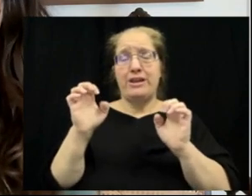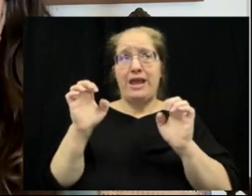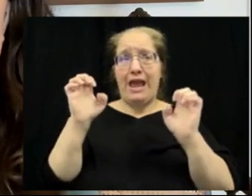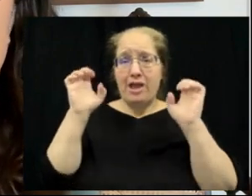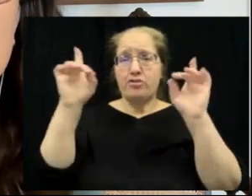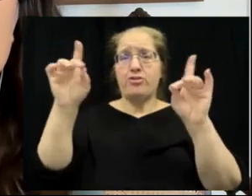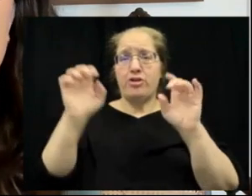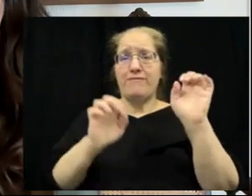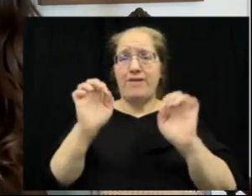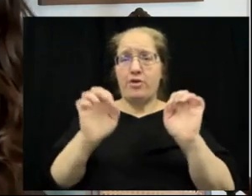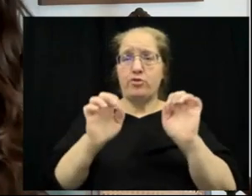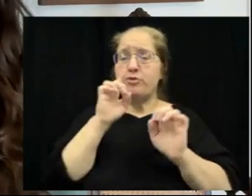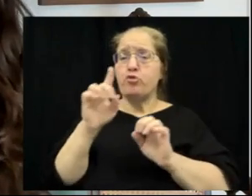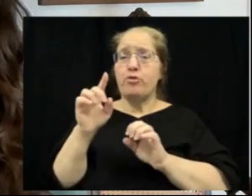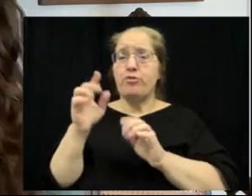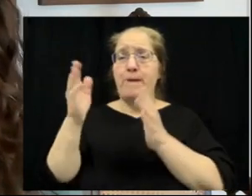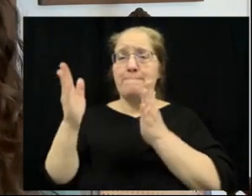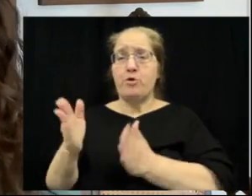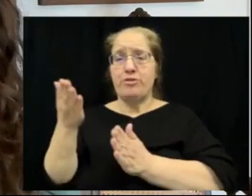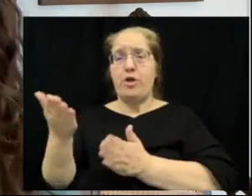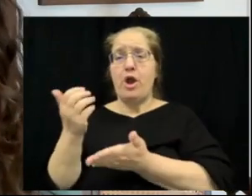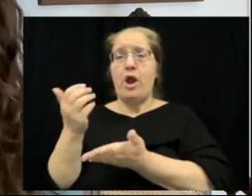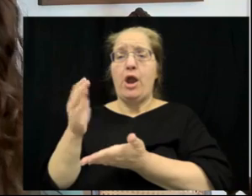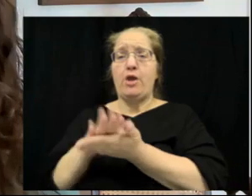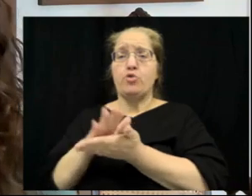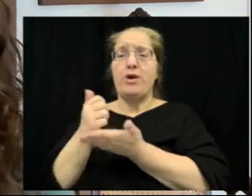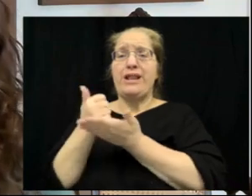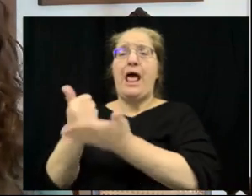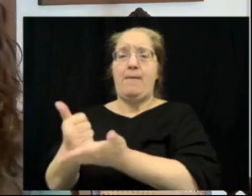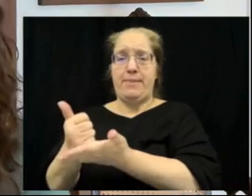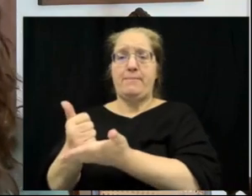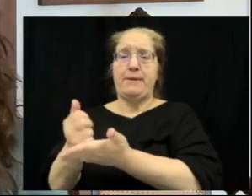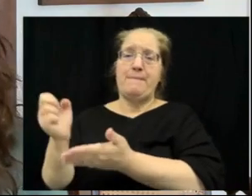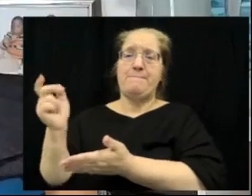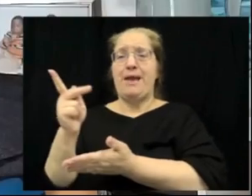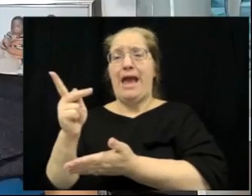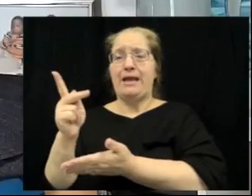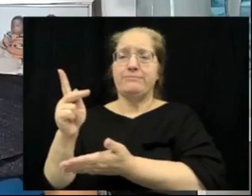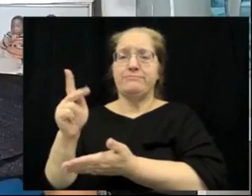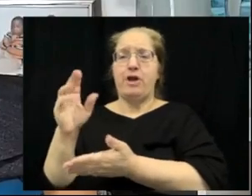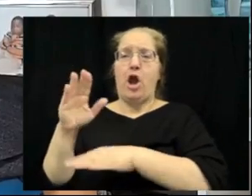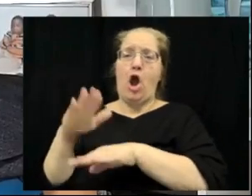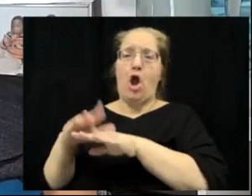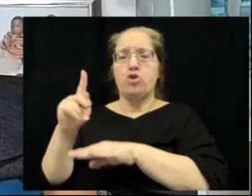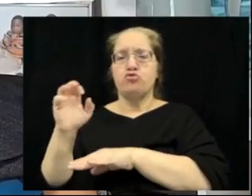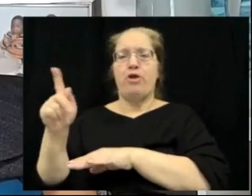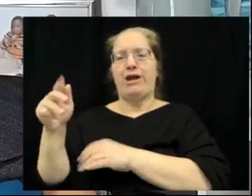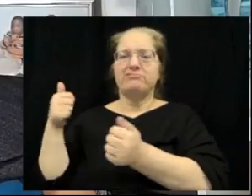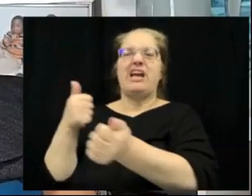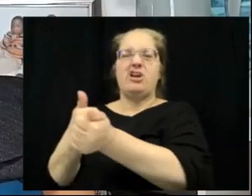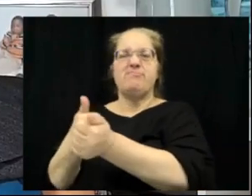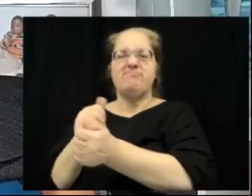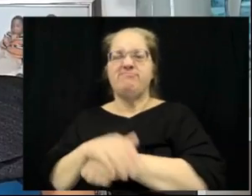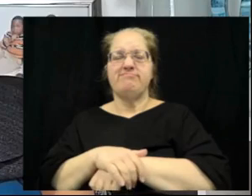that is kind of helping them chip away at those assignments or getting back on track. Diana, what was the last part to that